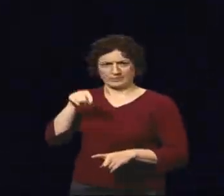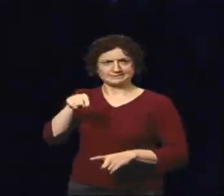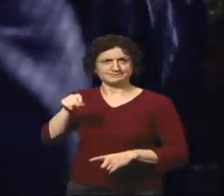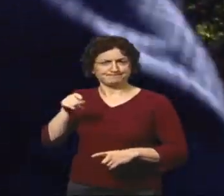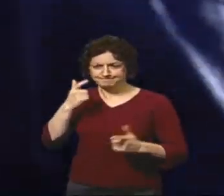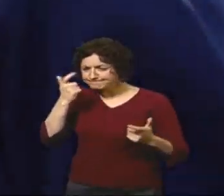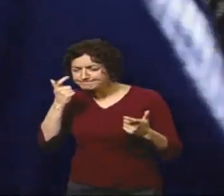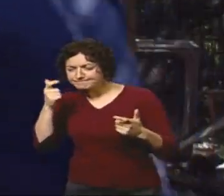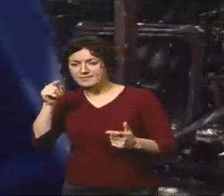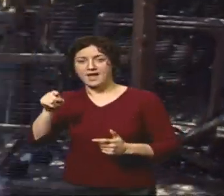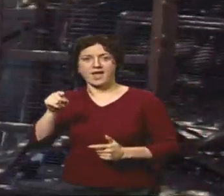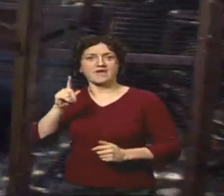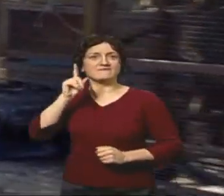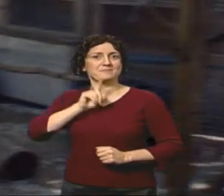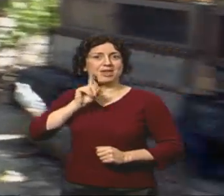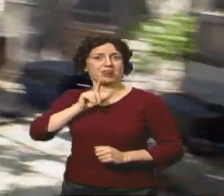us. We've all been cleaned out.